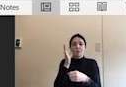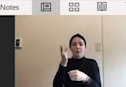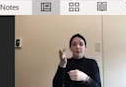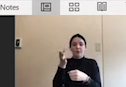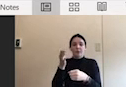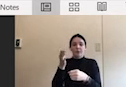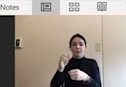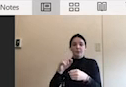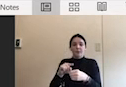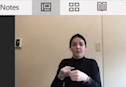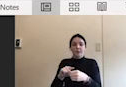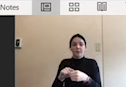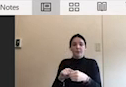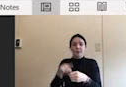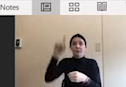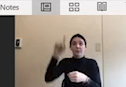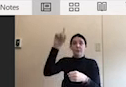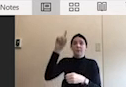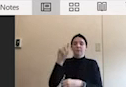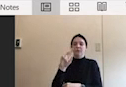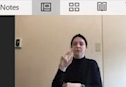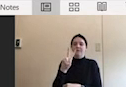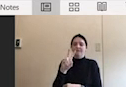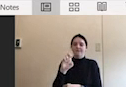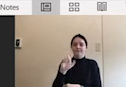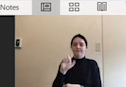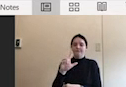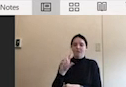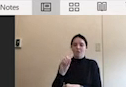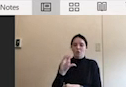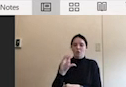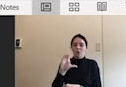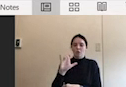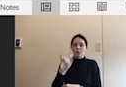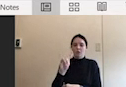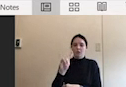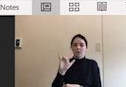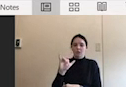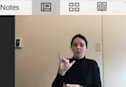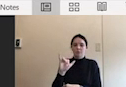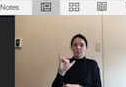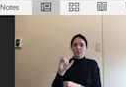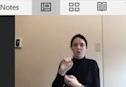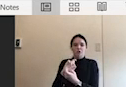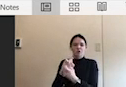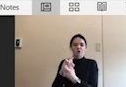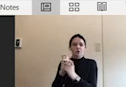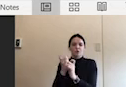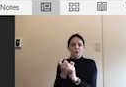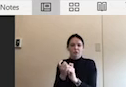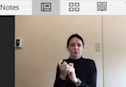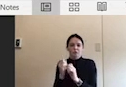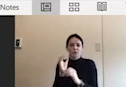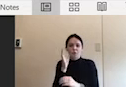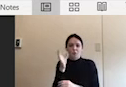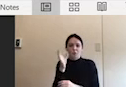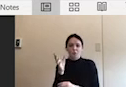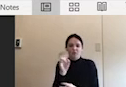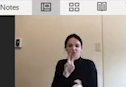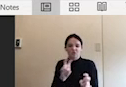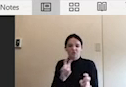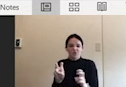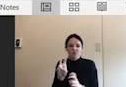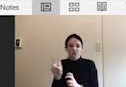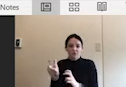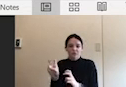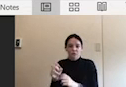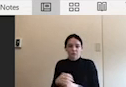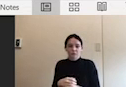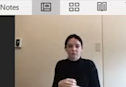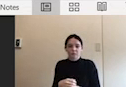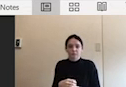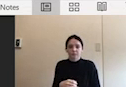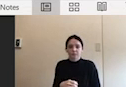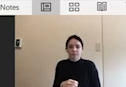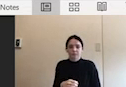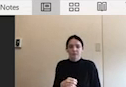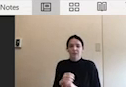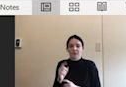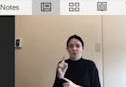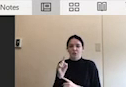there's going to be a velocity transfer of sorts. All that velocity is going to transfer to your rocket, thereby shooting it